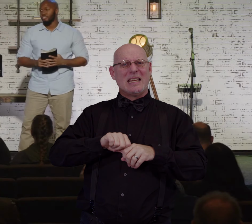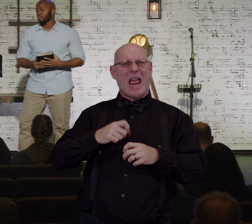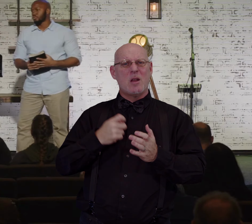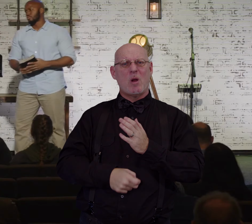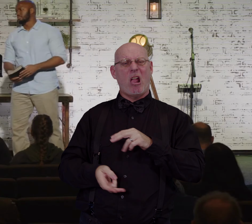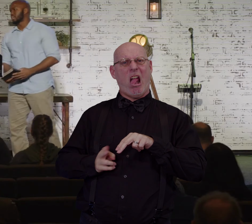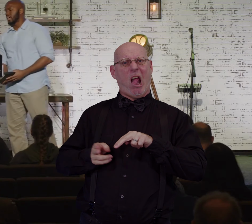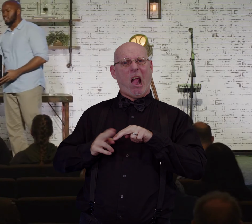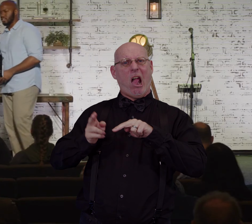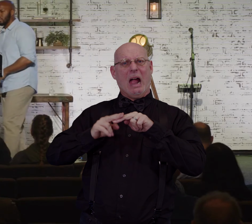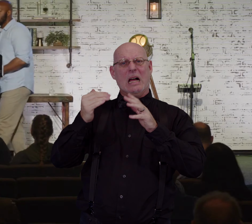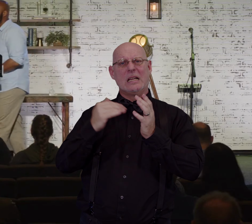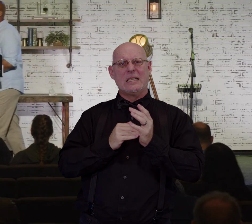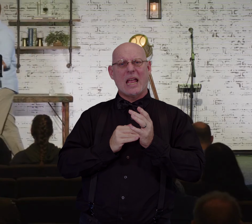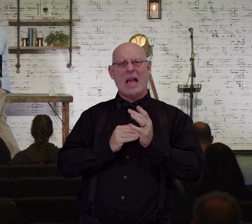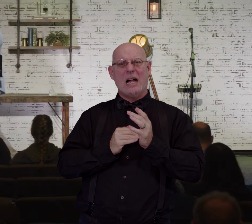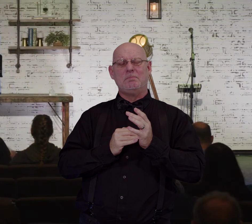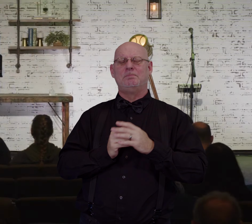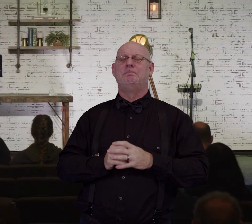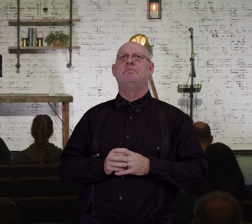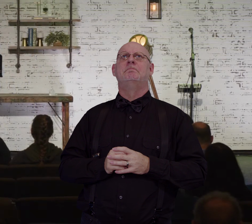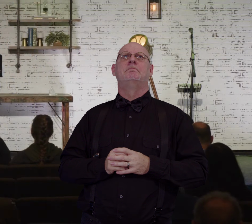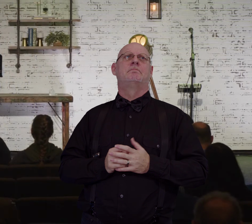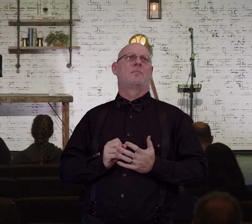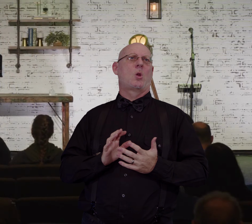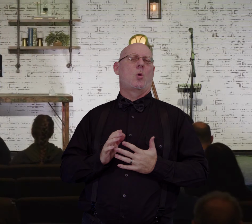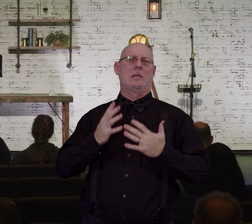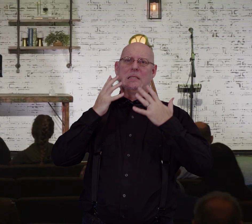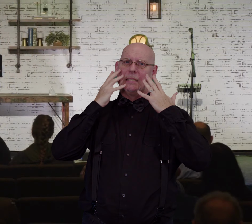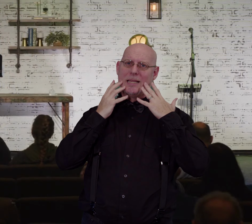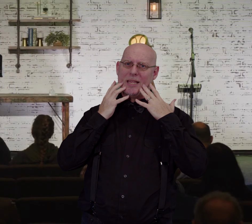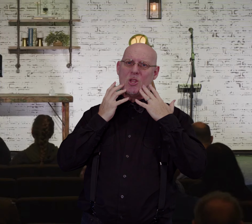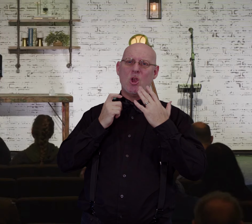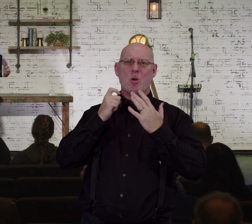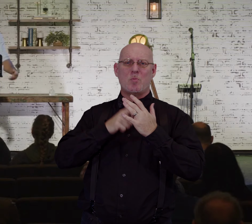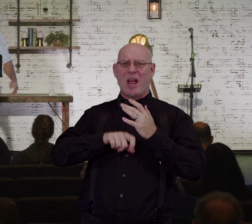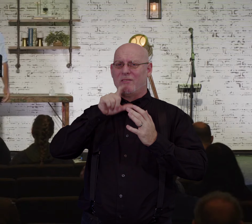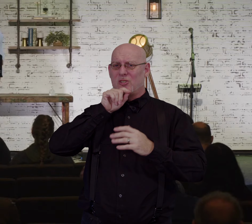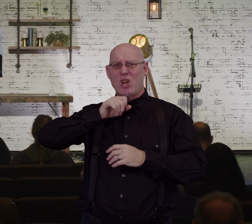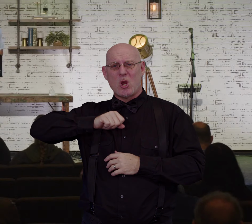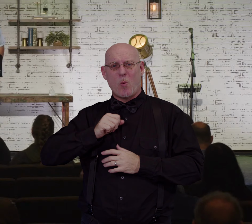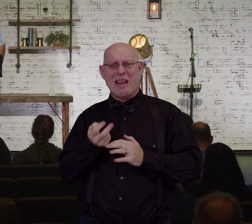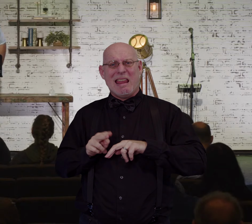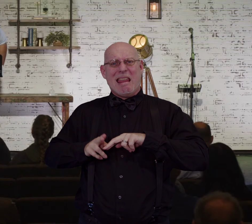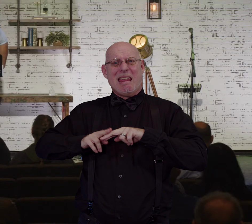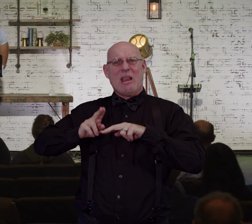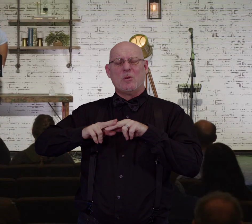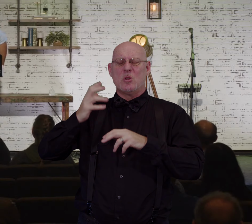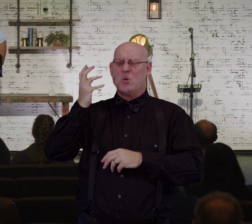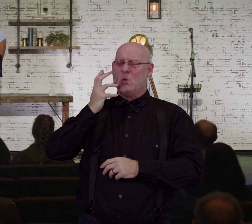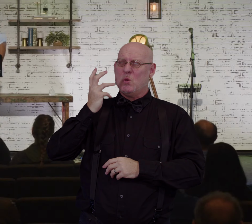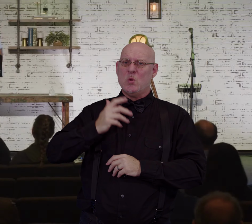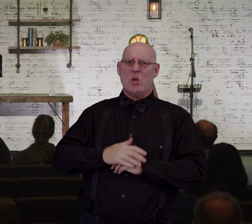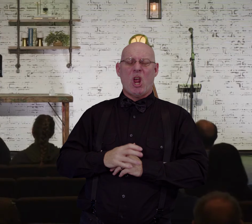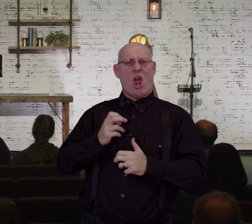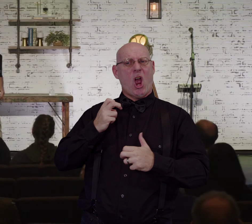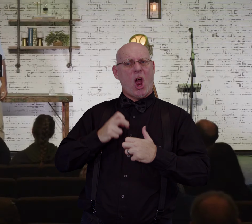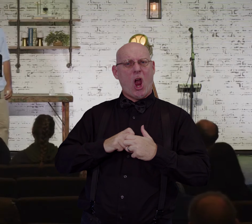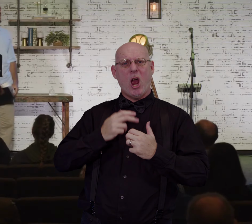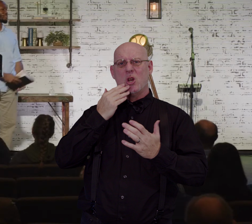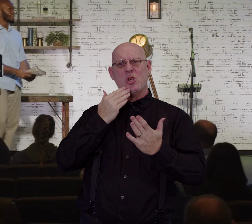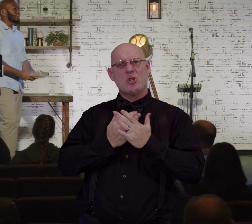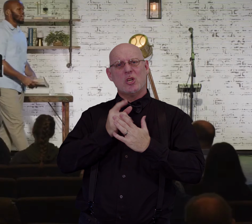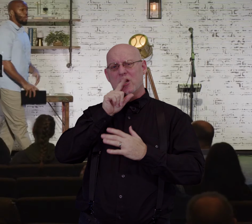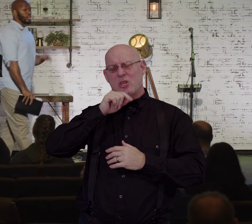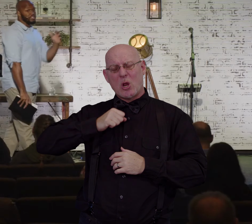prices are through the roof again, or even, sadly, the price of chicken wings are going up so high, and it's hard to get a